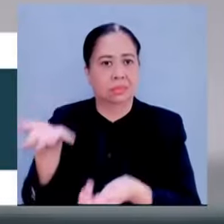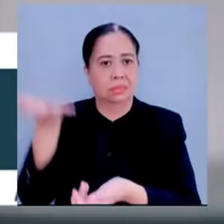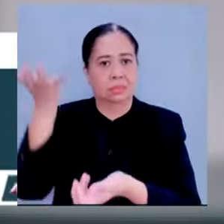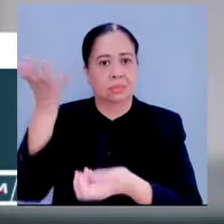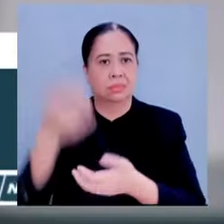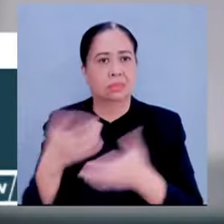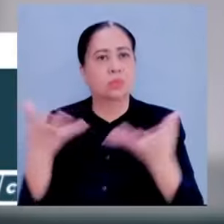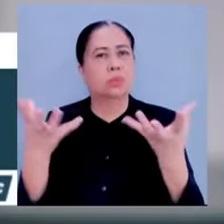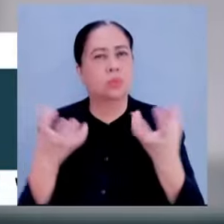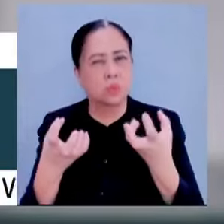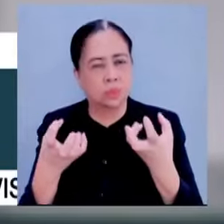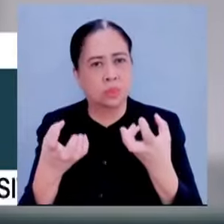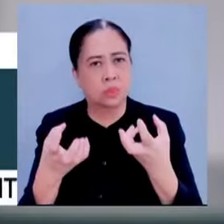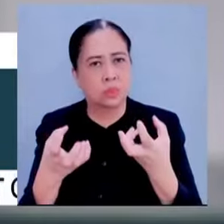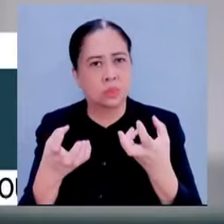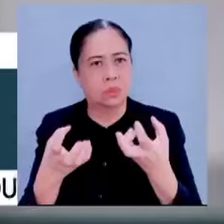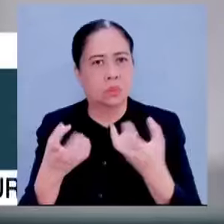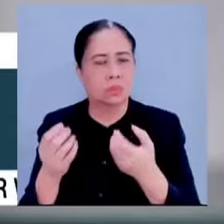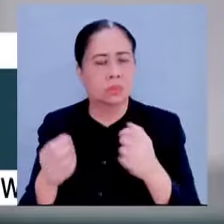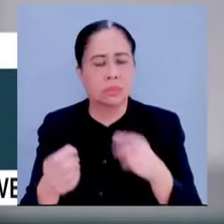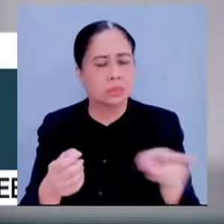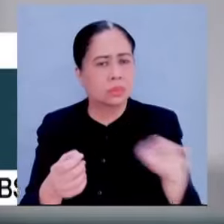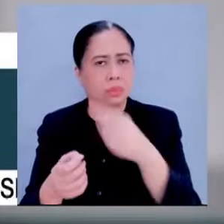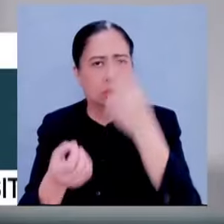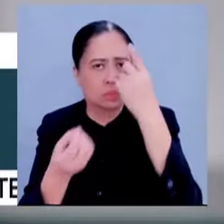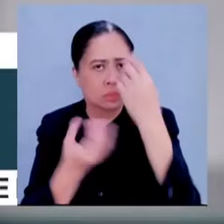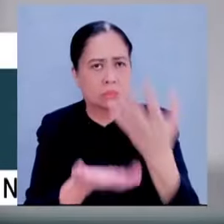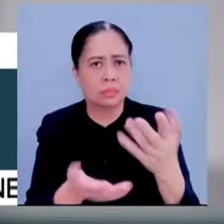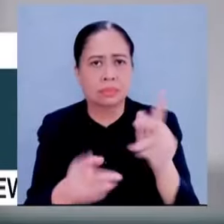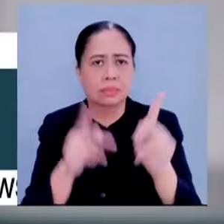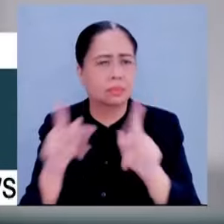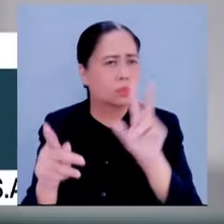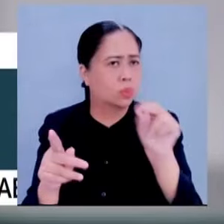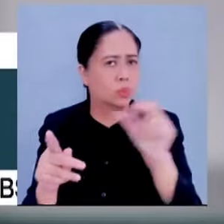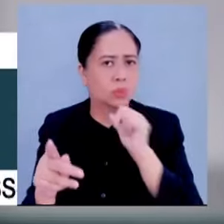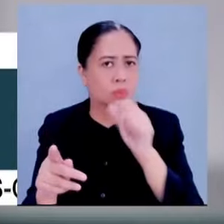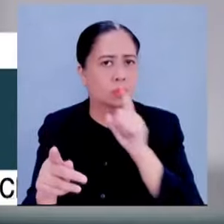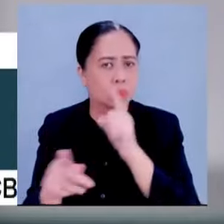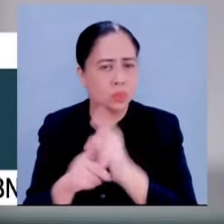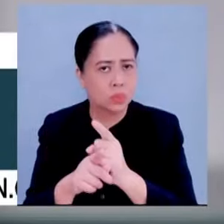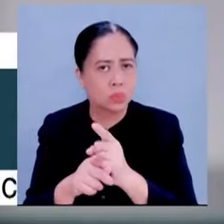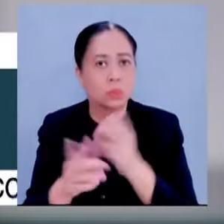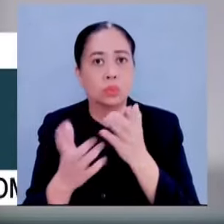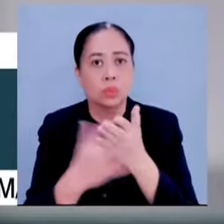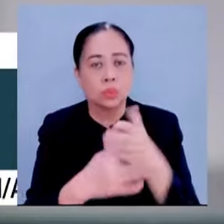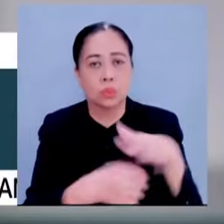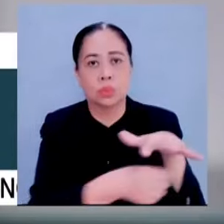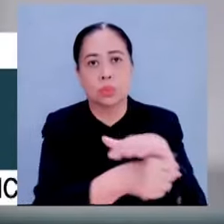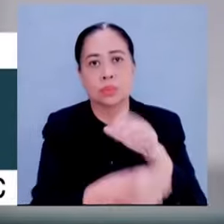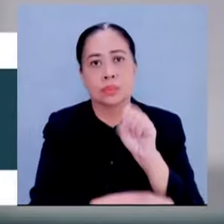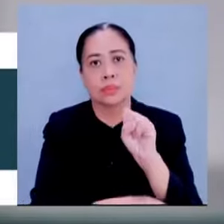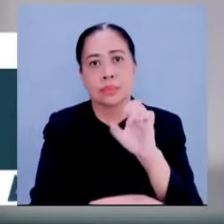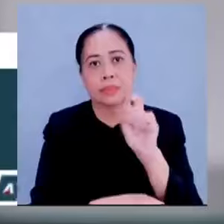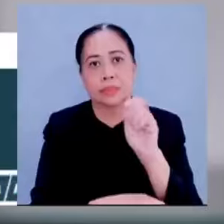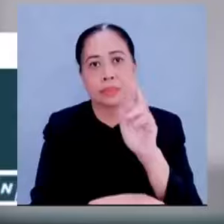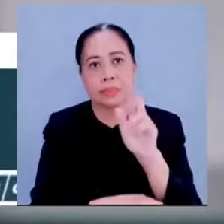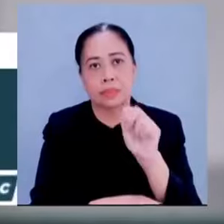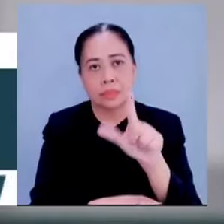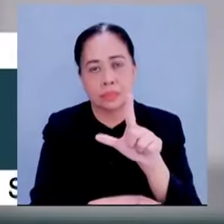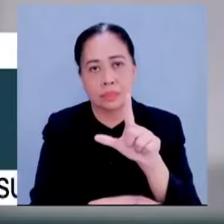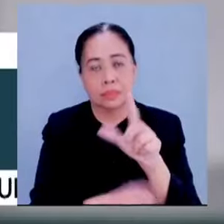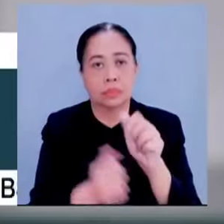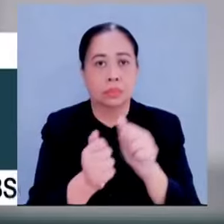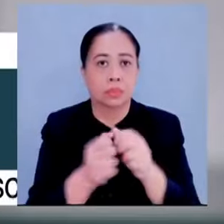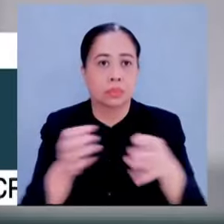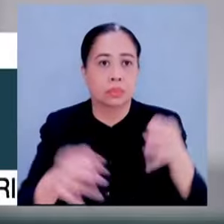we want to disprove to the people that it's not, and it is through sectoral wing, which by jurisprudence